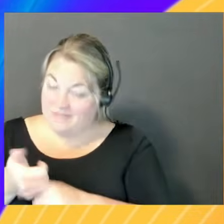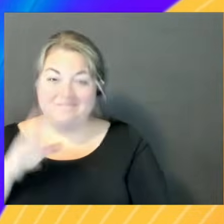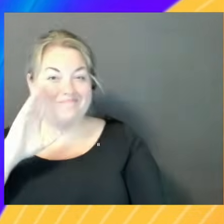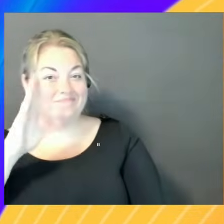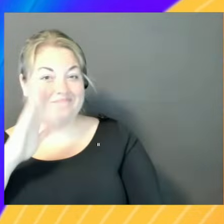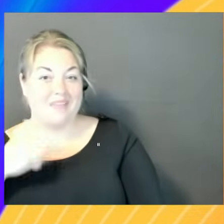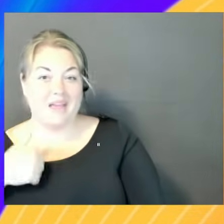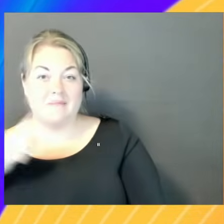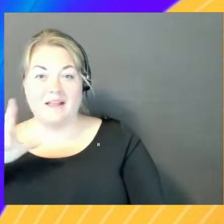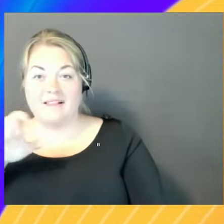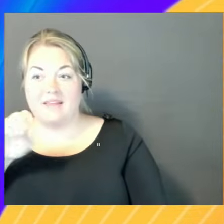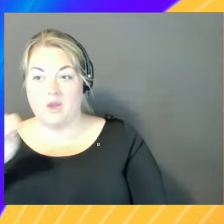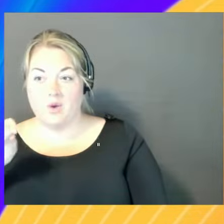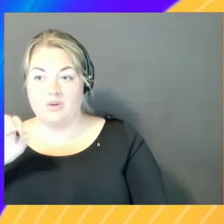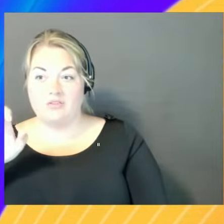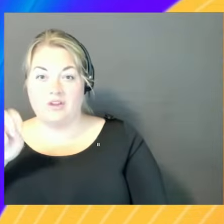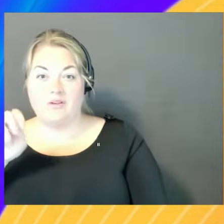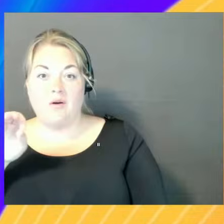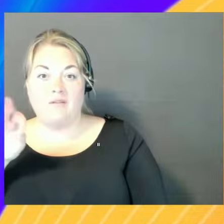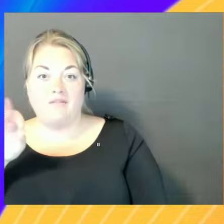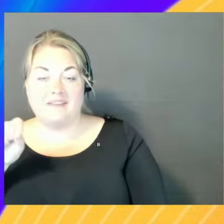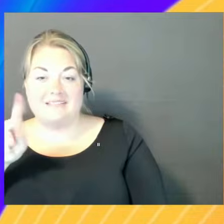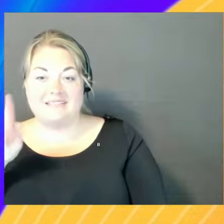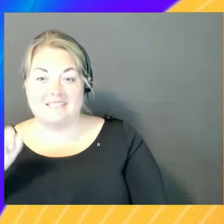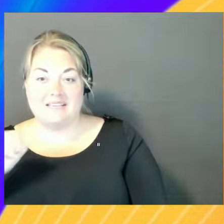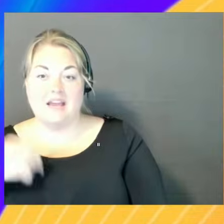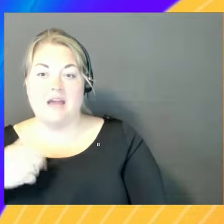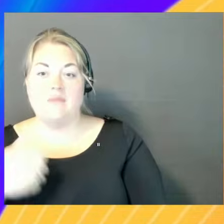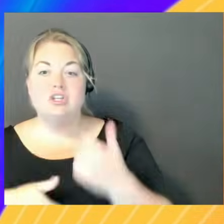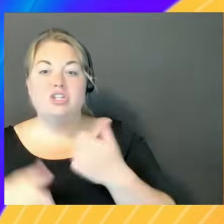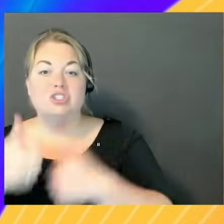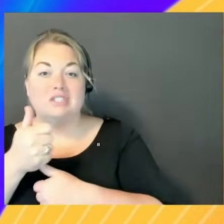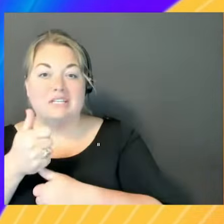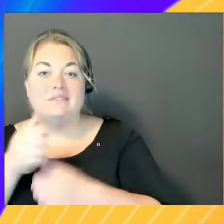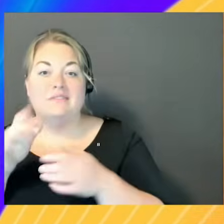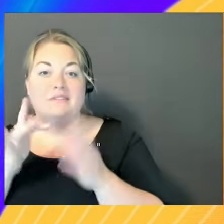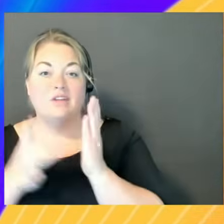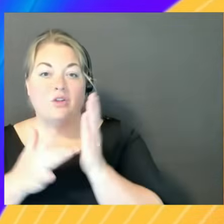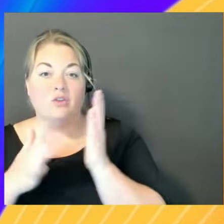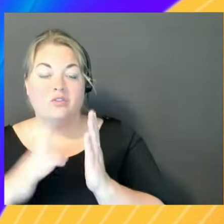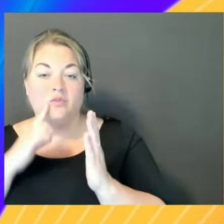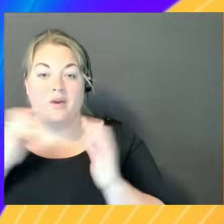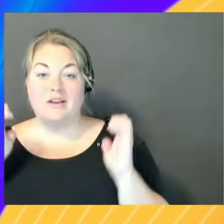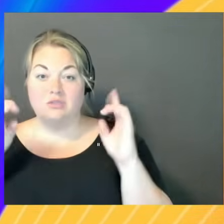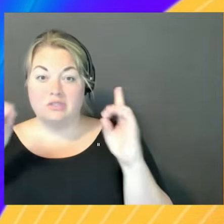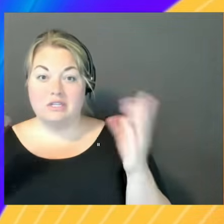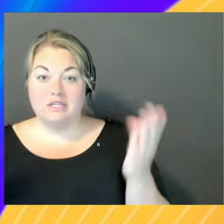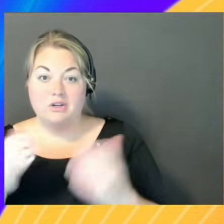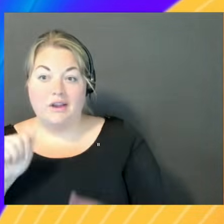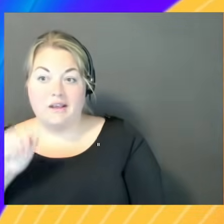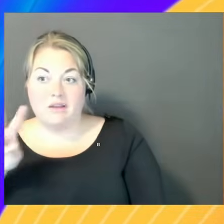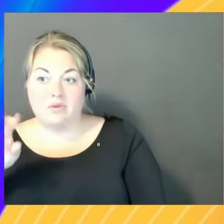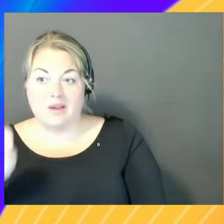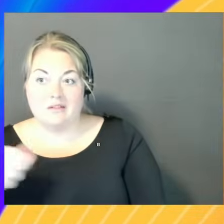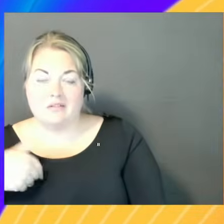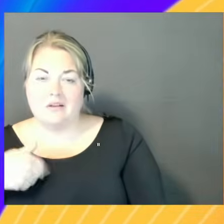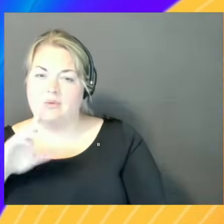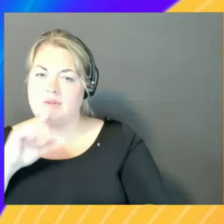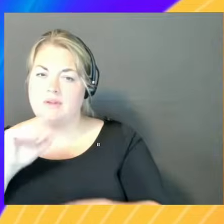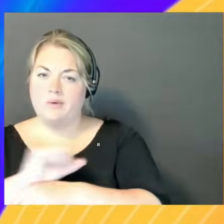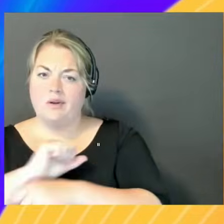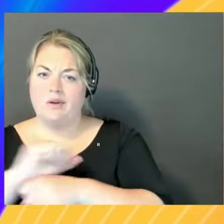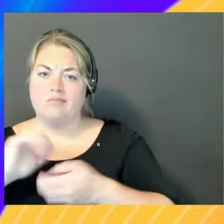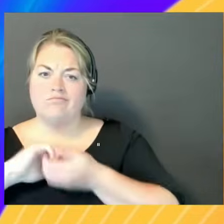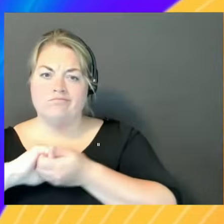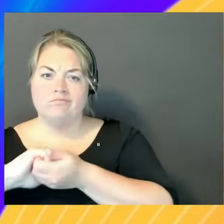Leo Jadnovsky. I'm the Chief Technologist for Education here at AWS, and I work with a lot of our higher ed